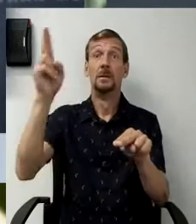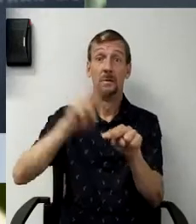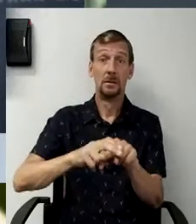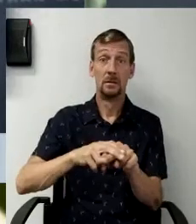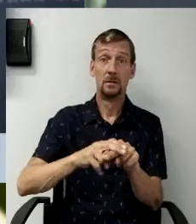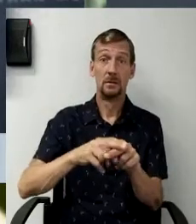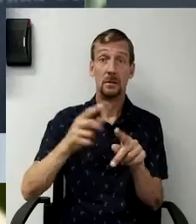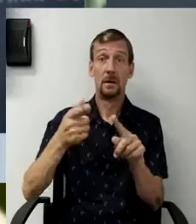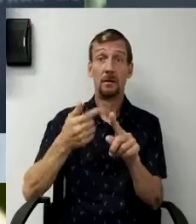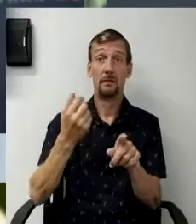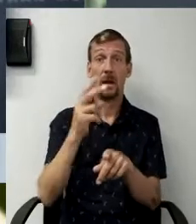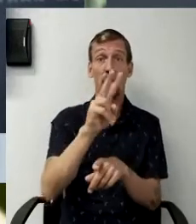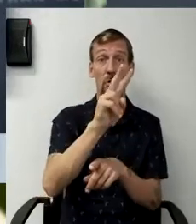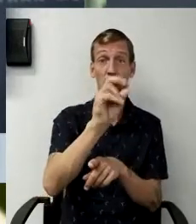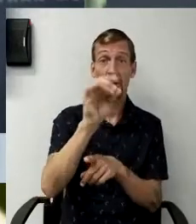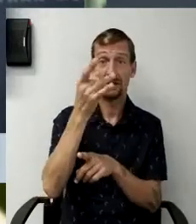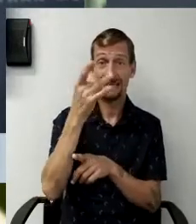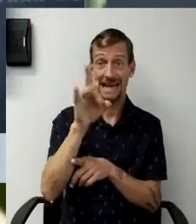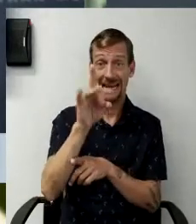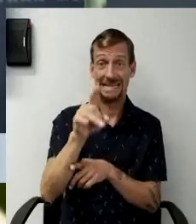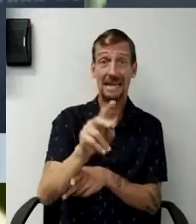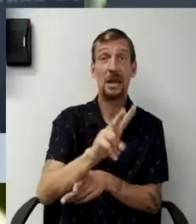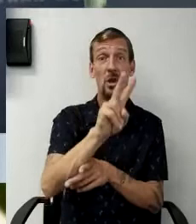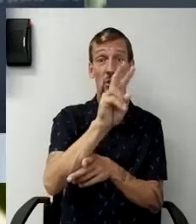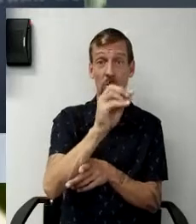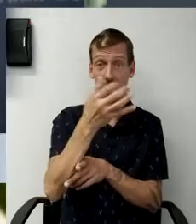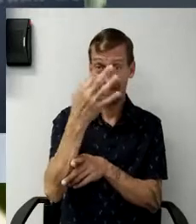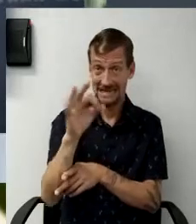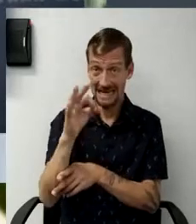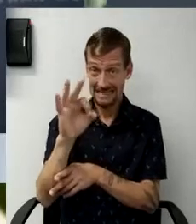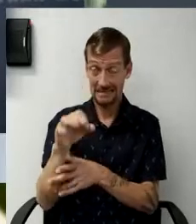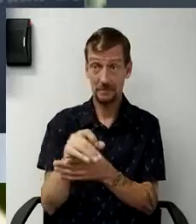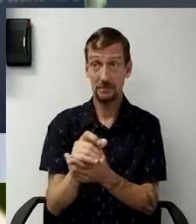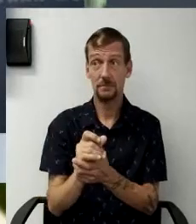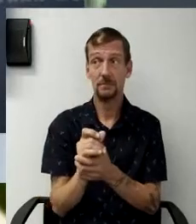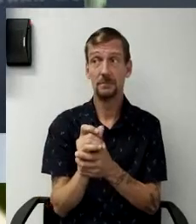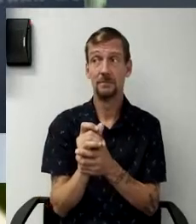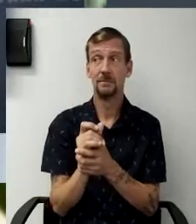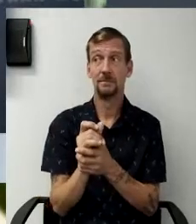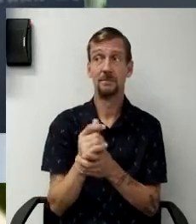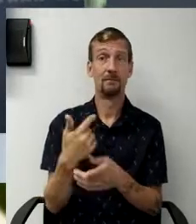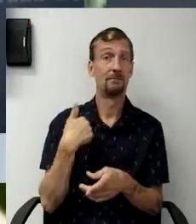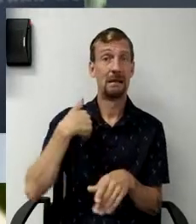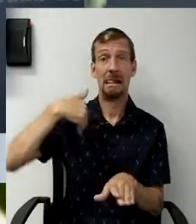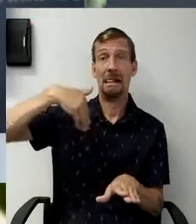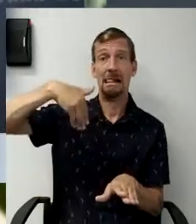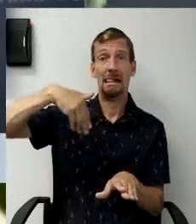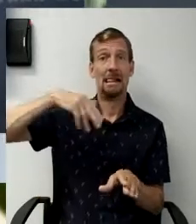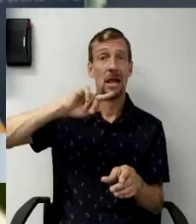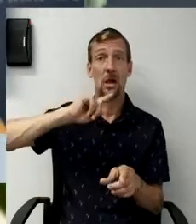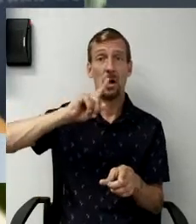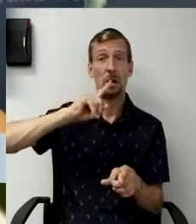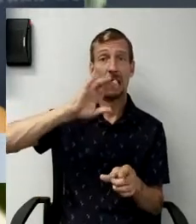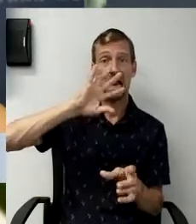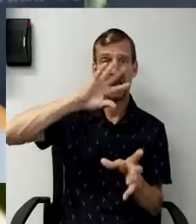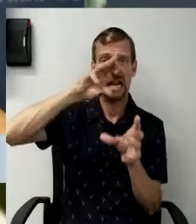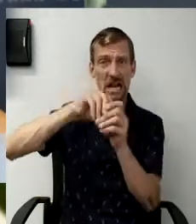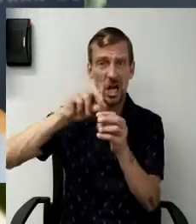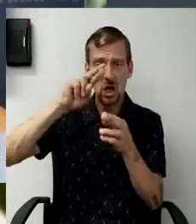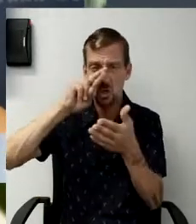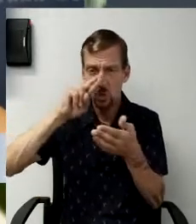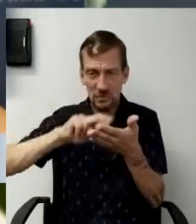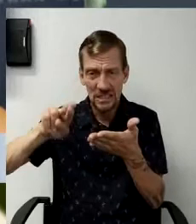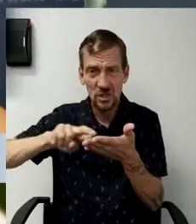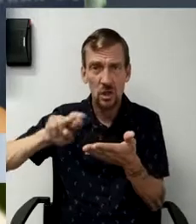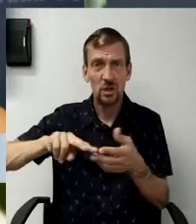from calendar year 18 and calendar year 19. Now, I haven't delved into it, to look at the